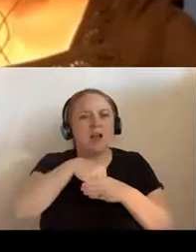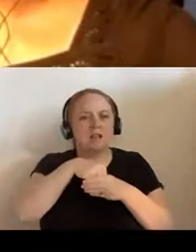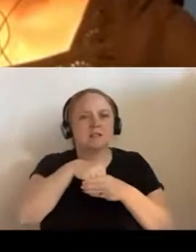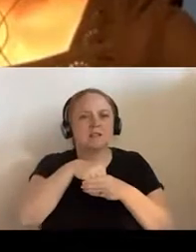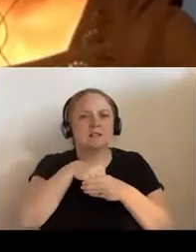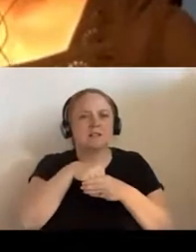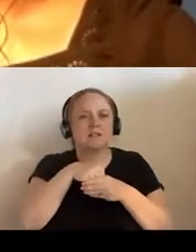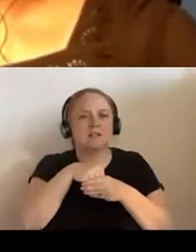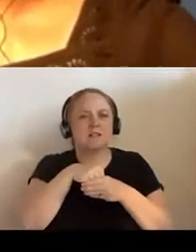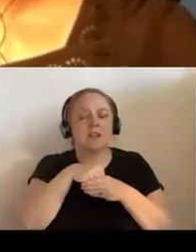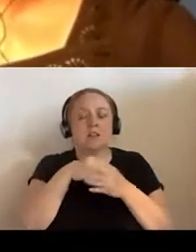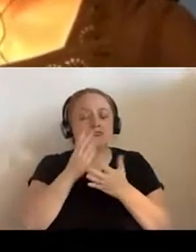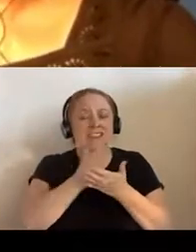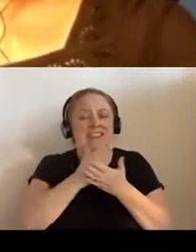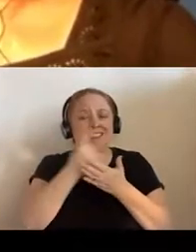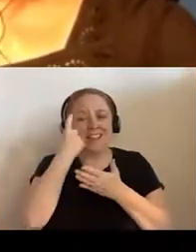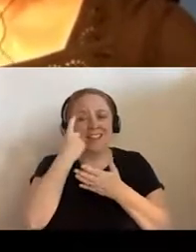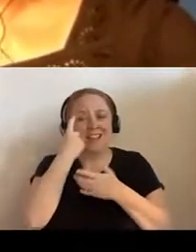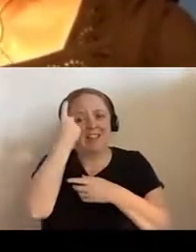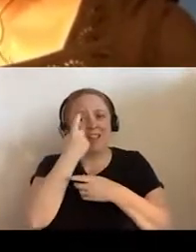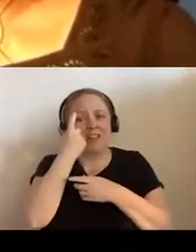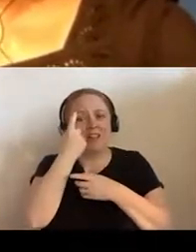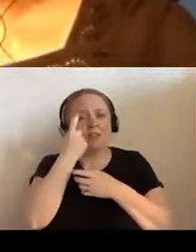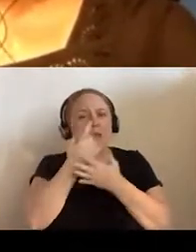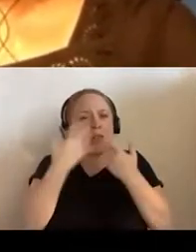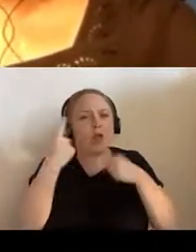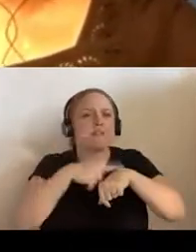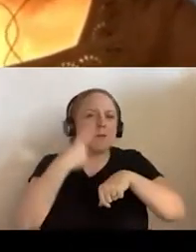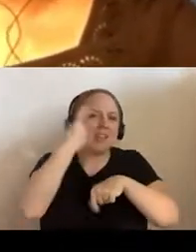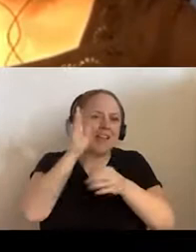actually think I've spent so much time thinking about it, because